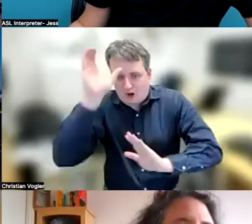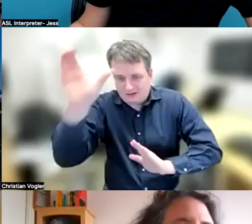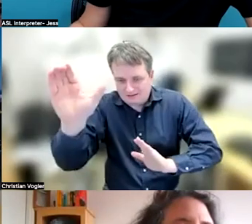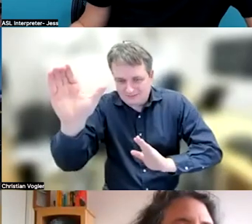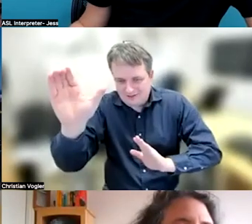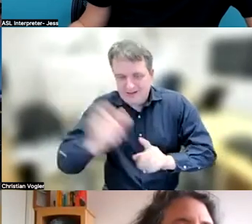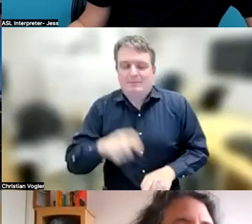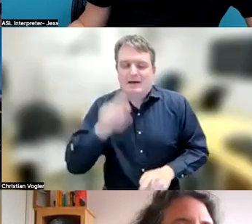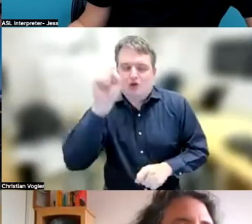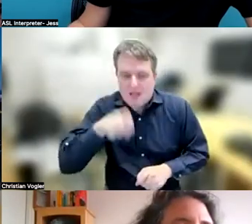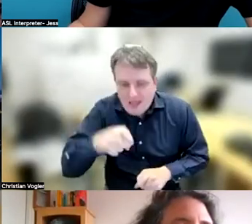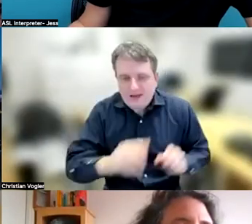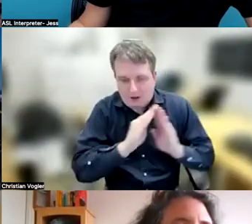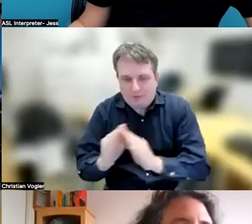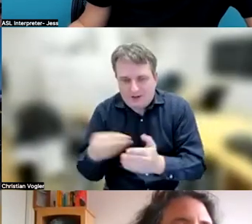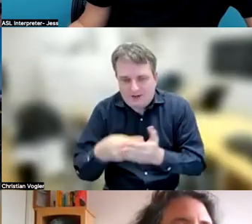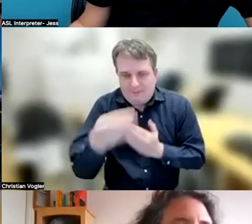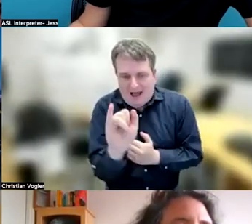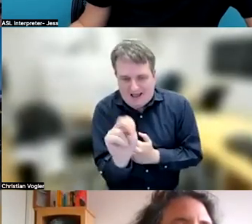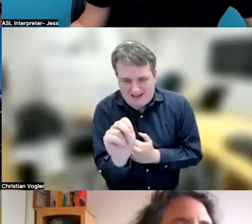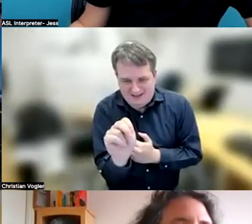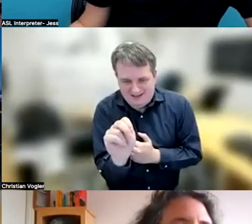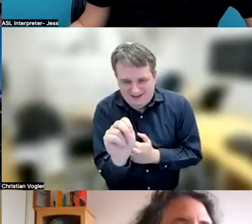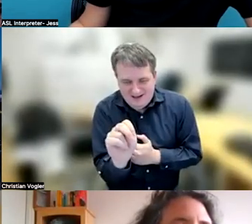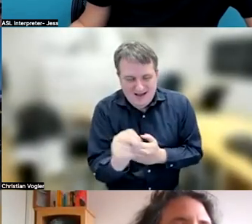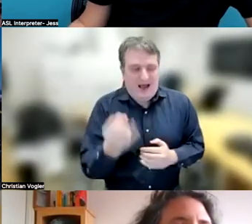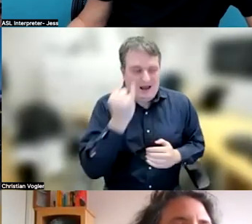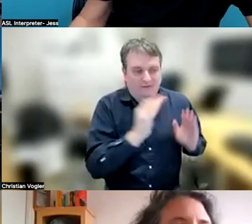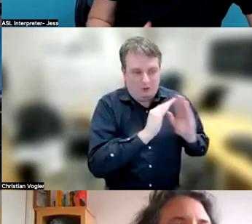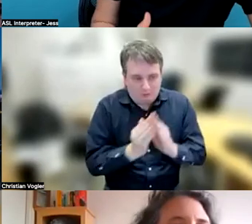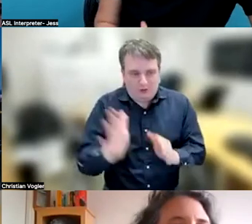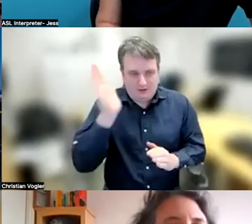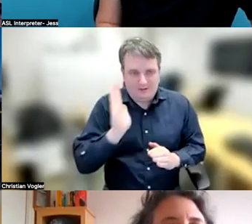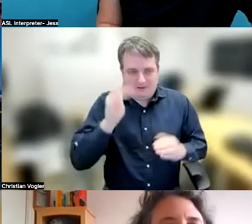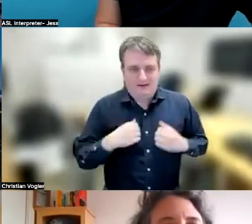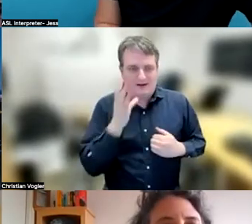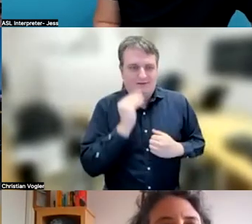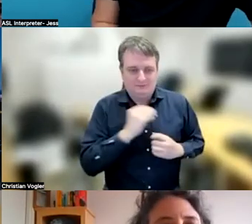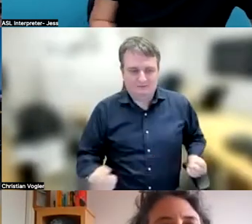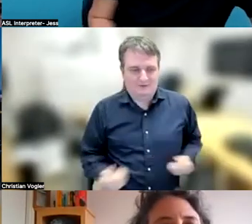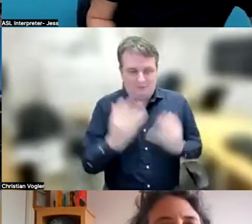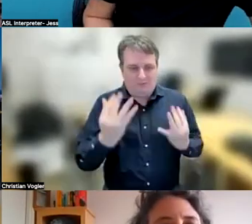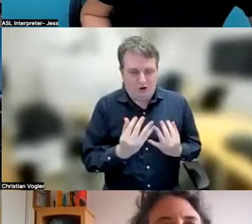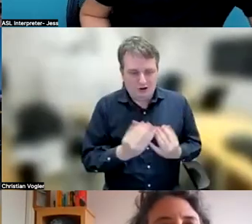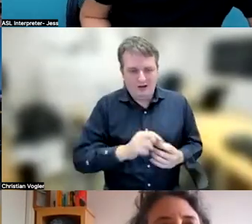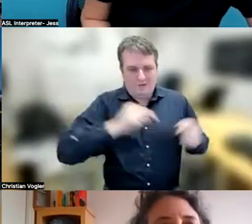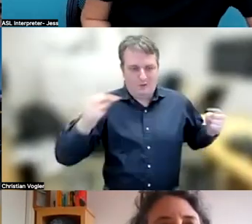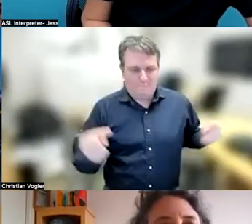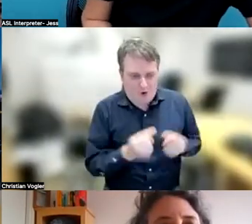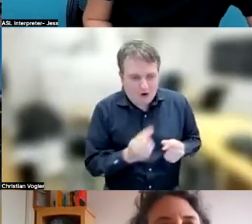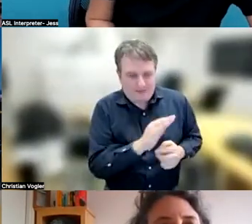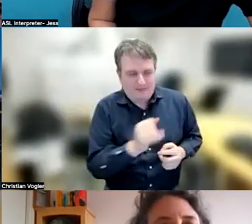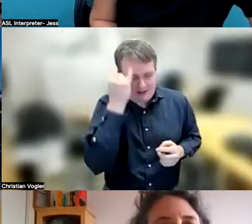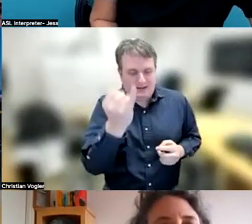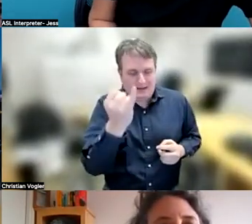iBot, again, I think the concept is a great concept, but I really think that the community, it's going to be a challenge to get the community to buy into it